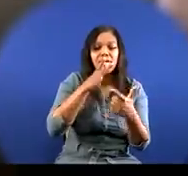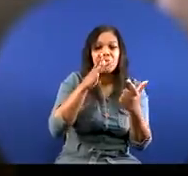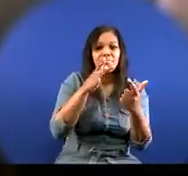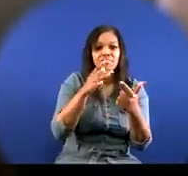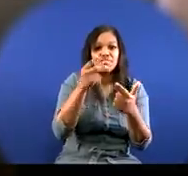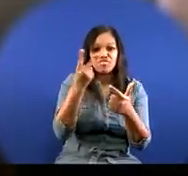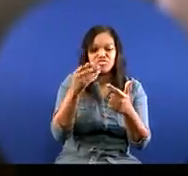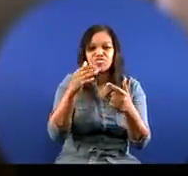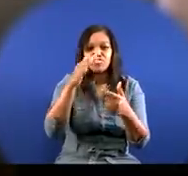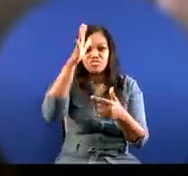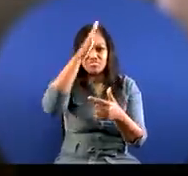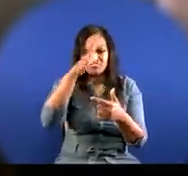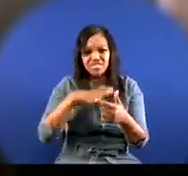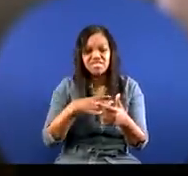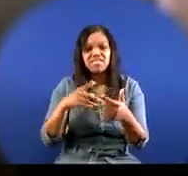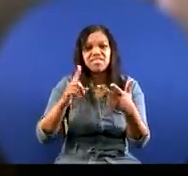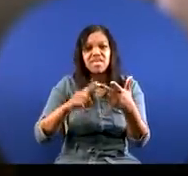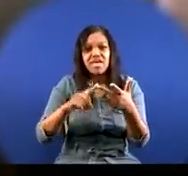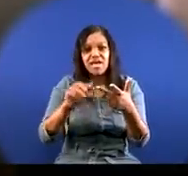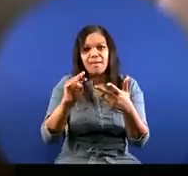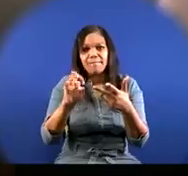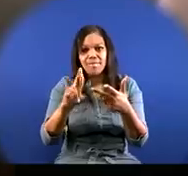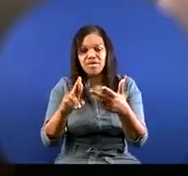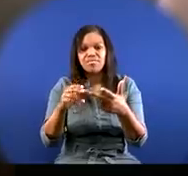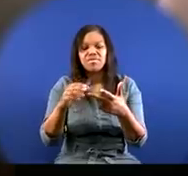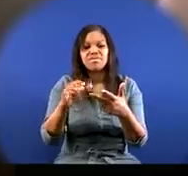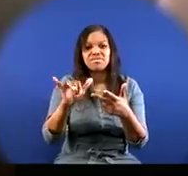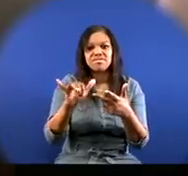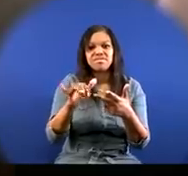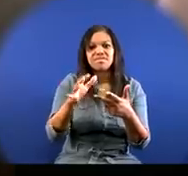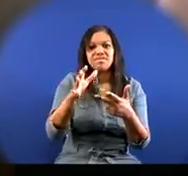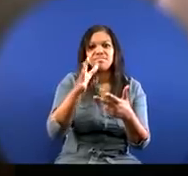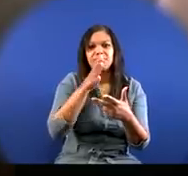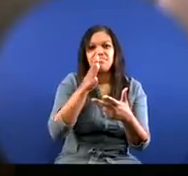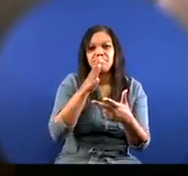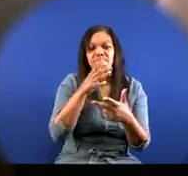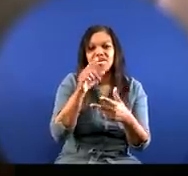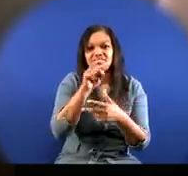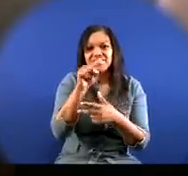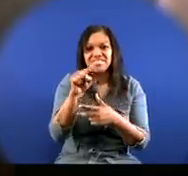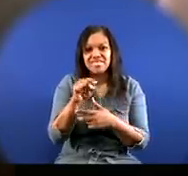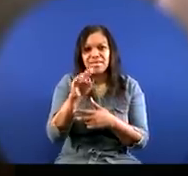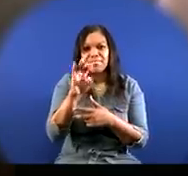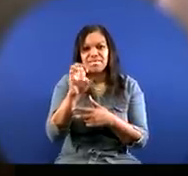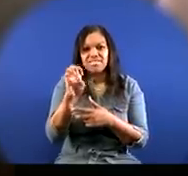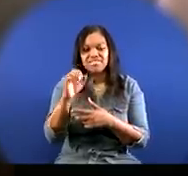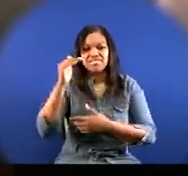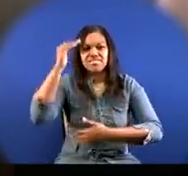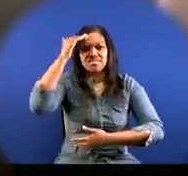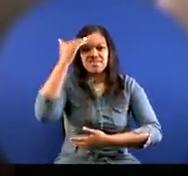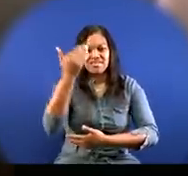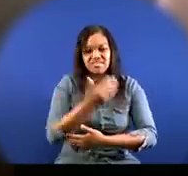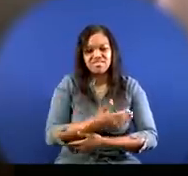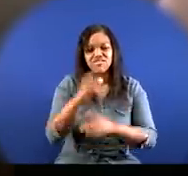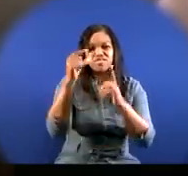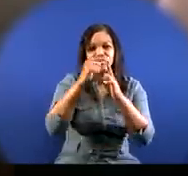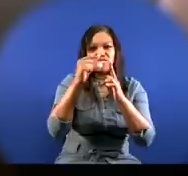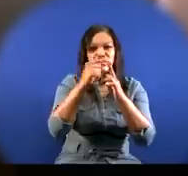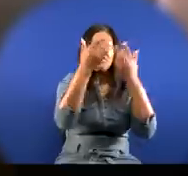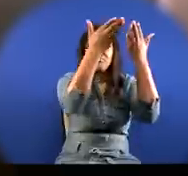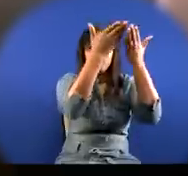Joseph, and Mary, the mother of Zebedee's sons. The word of